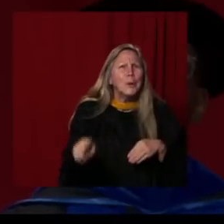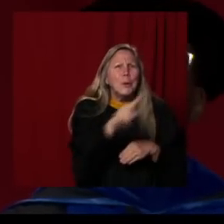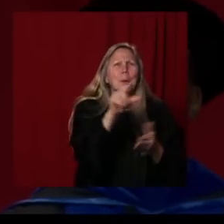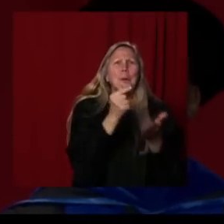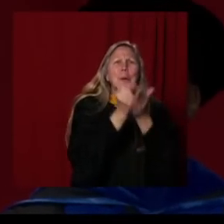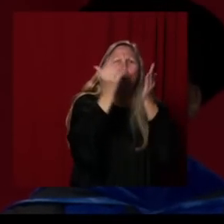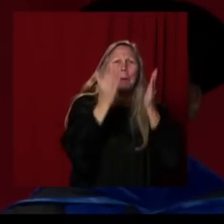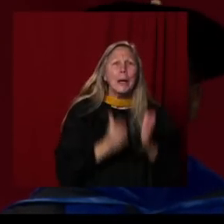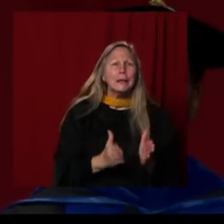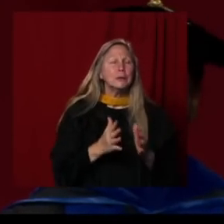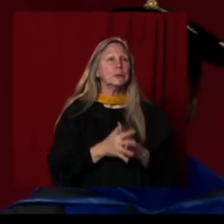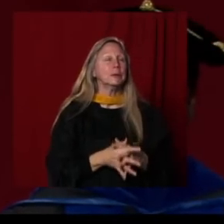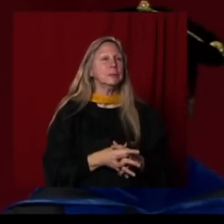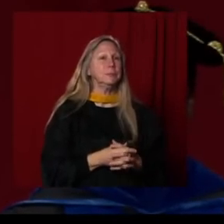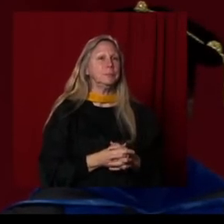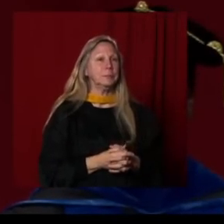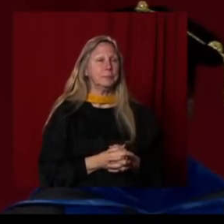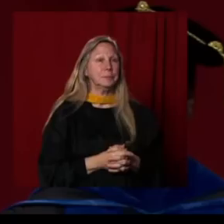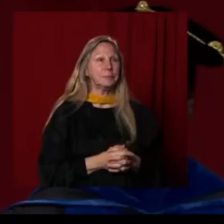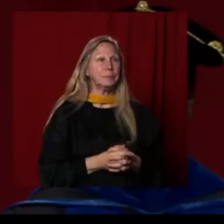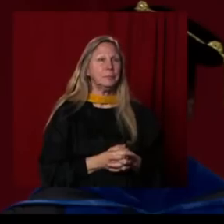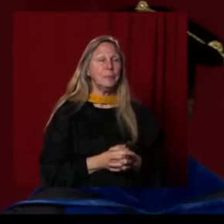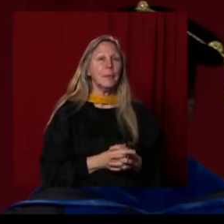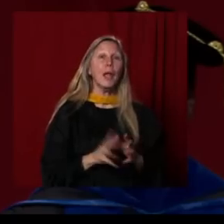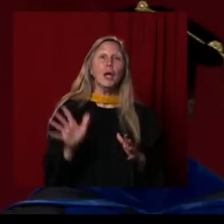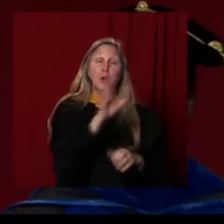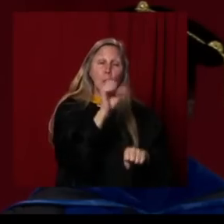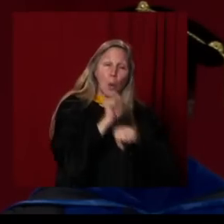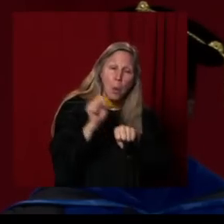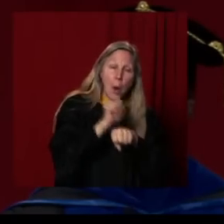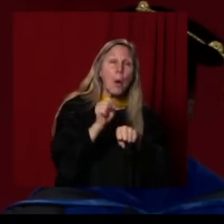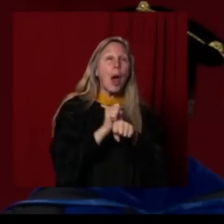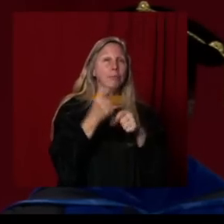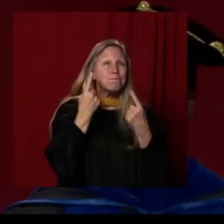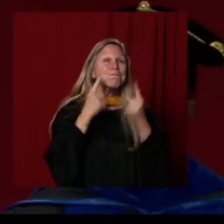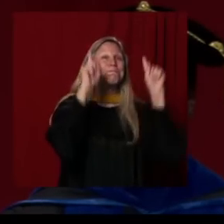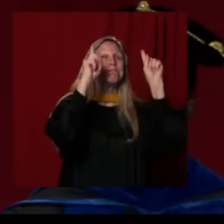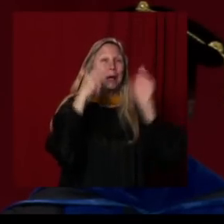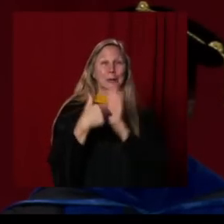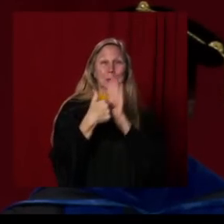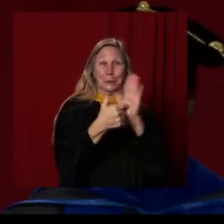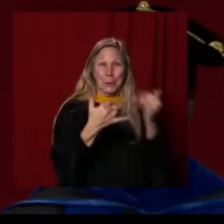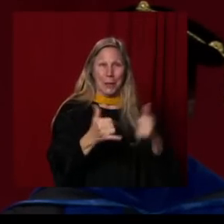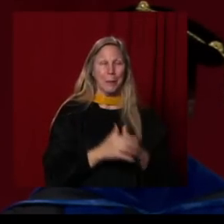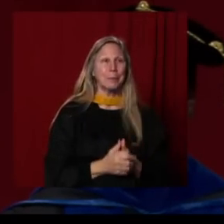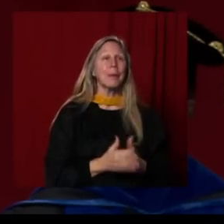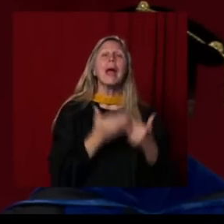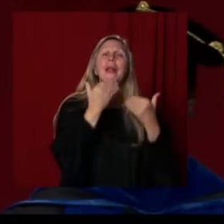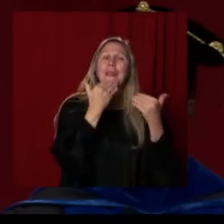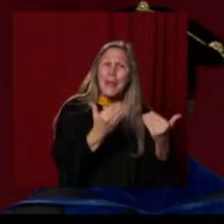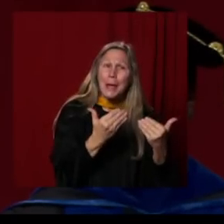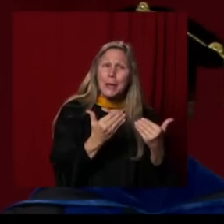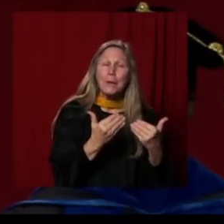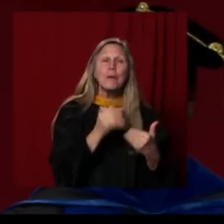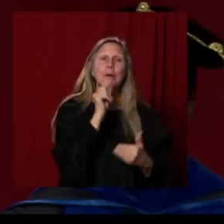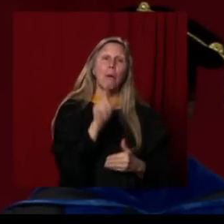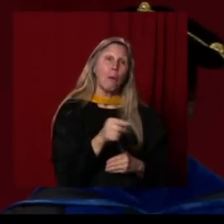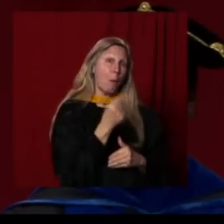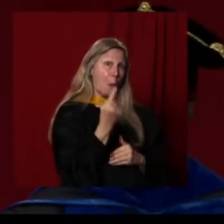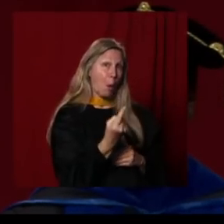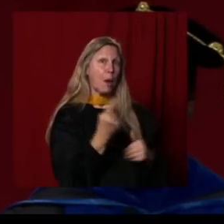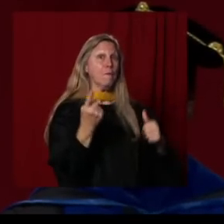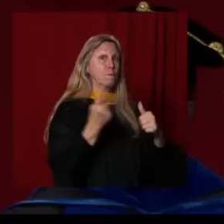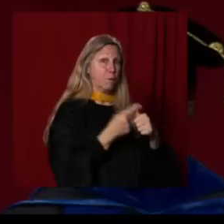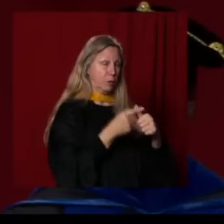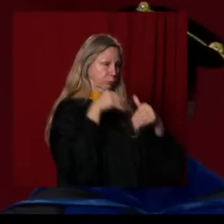and enjoying the fruits of your labor. Thank you for not only your original